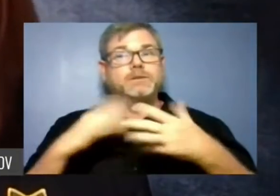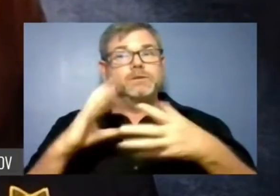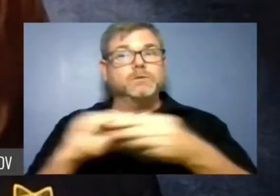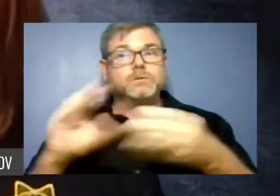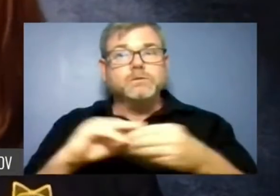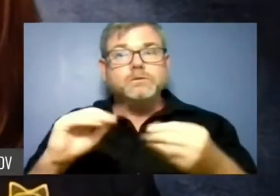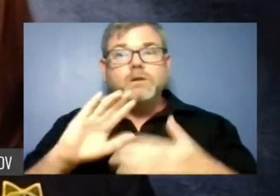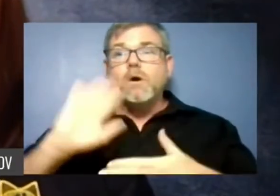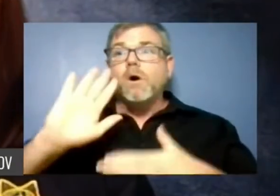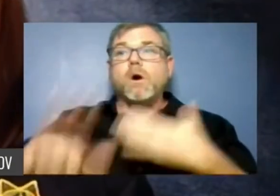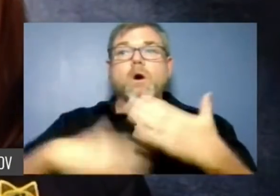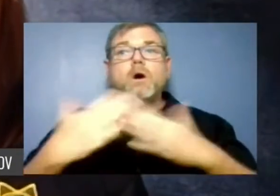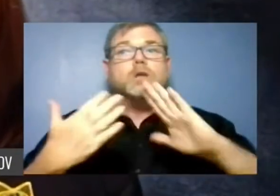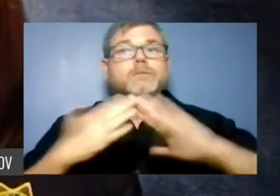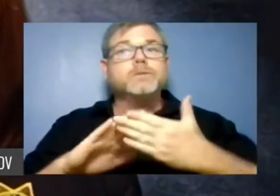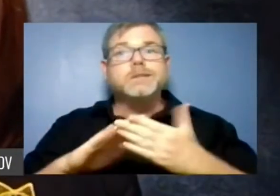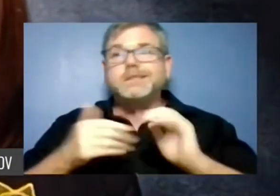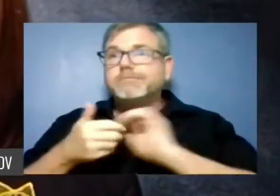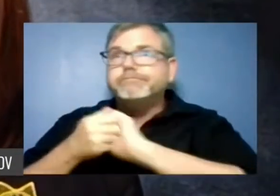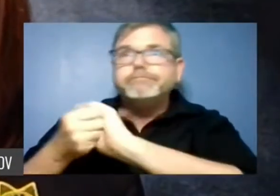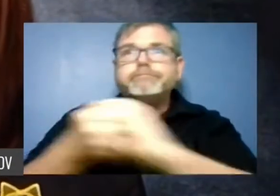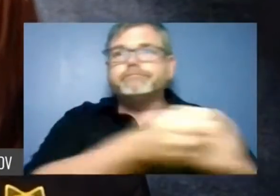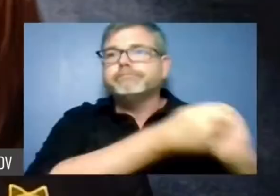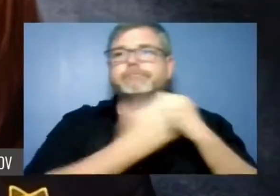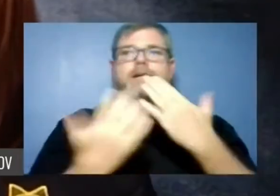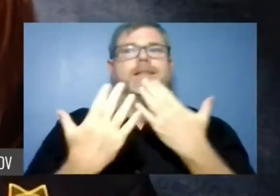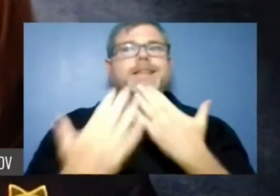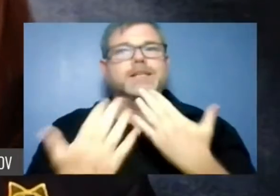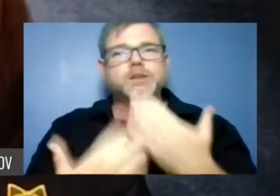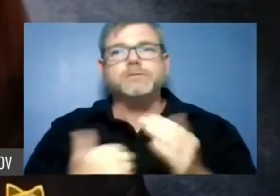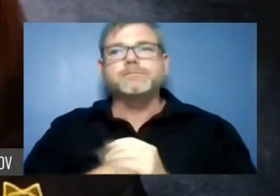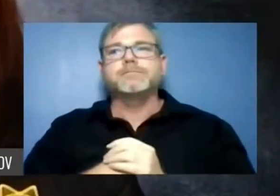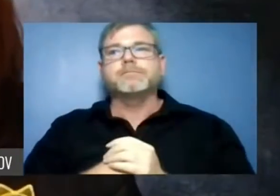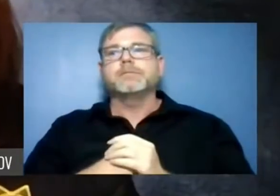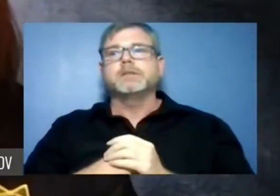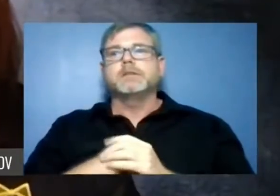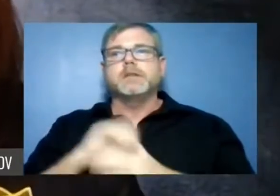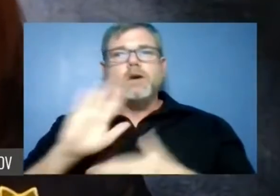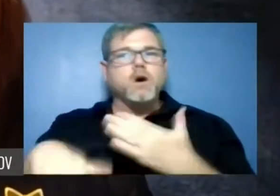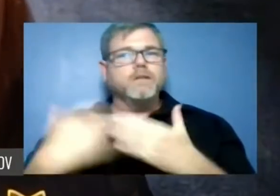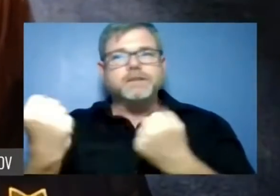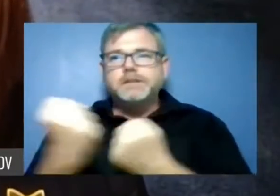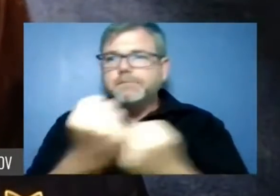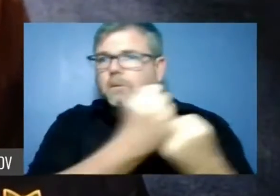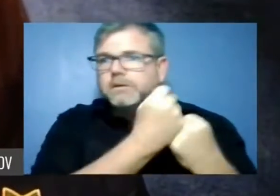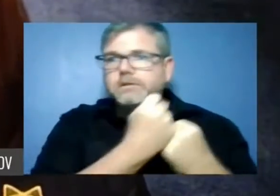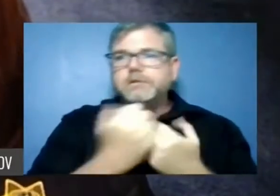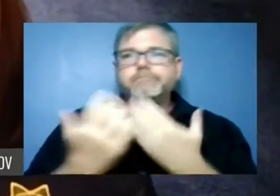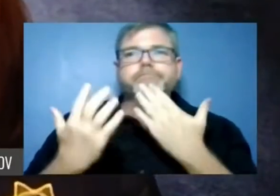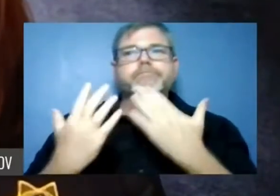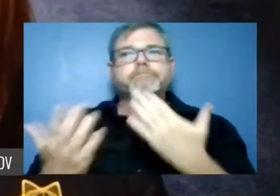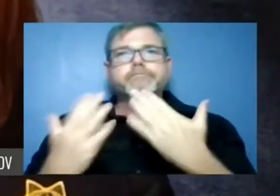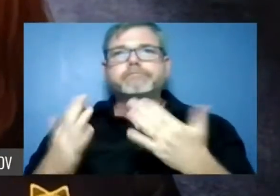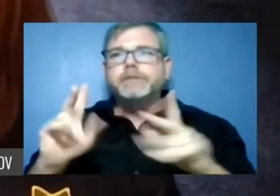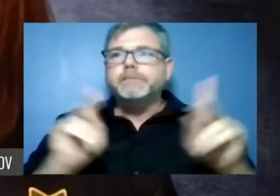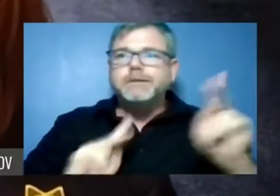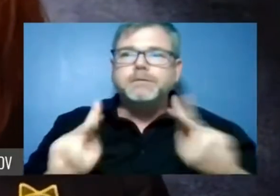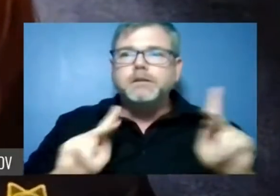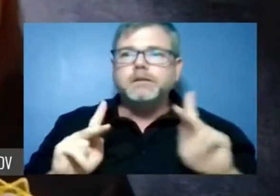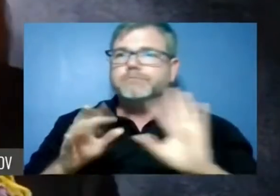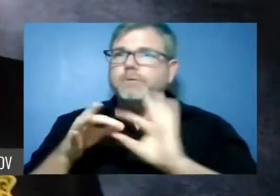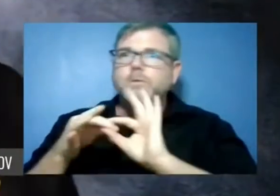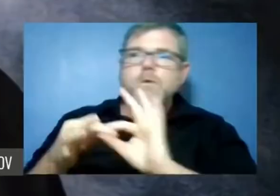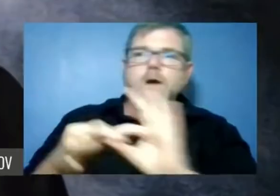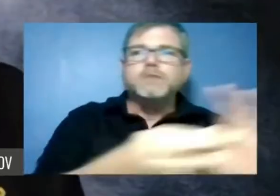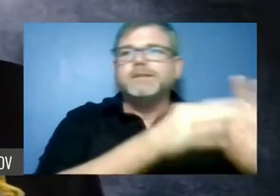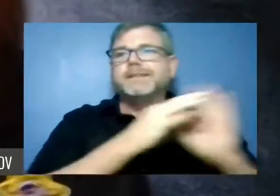mutual aid, and to extend our gratitude to the public for their cooperation and for their patience. We know this is a very trying event for